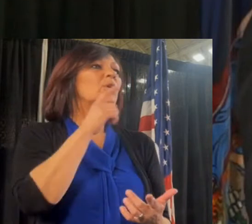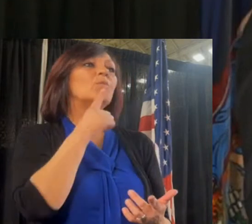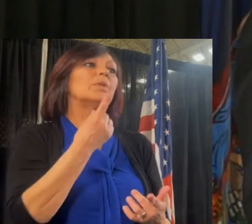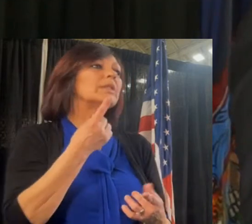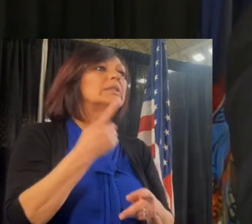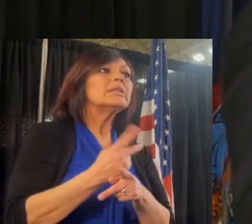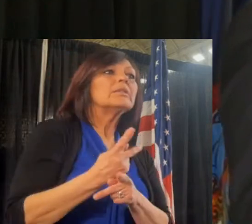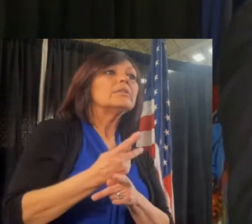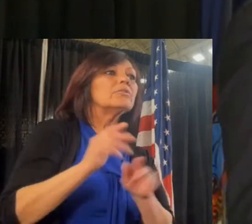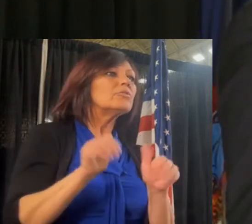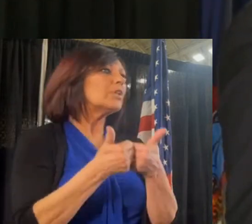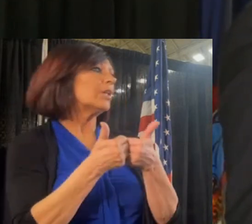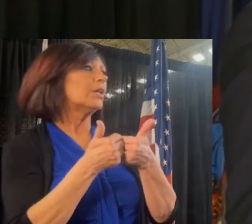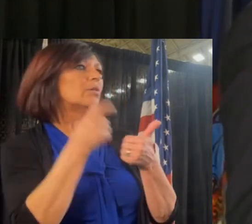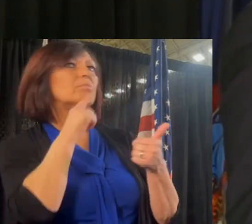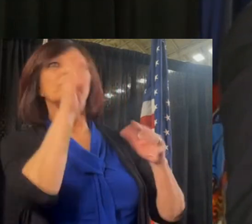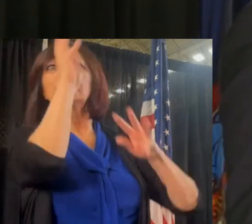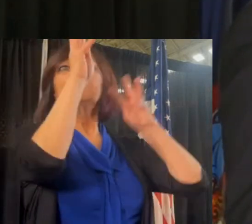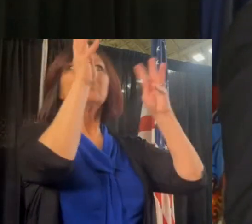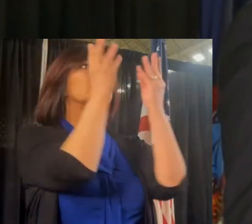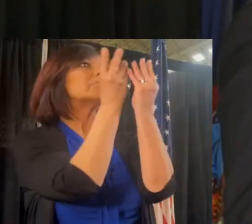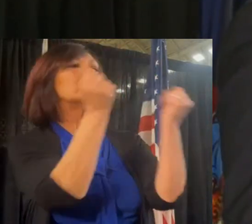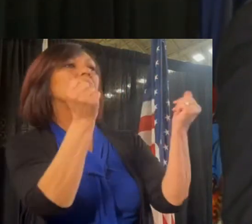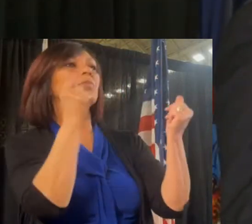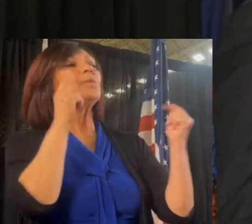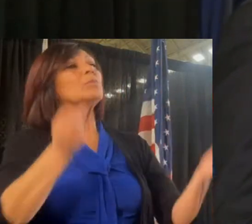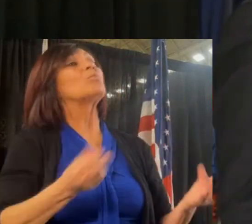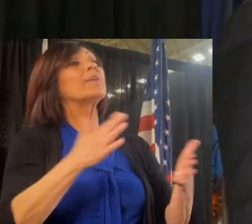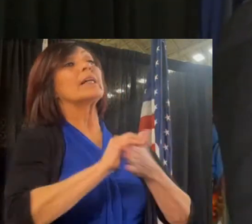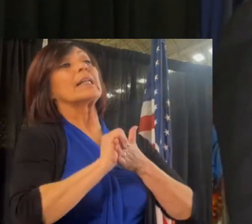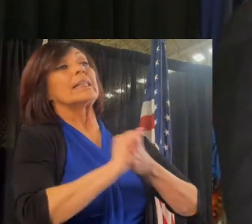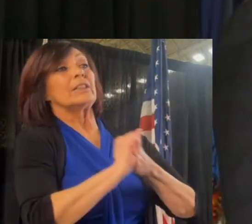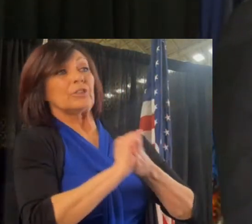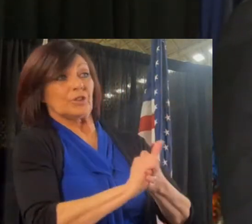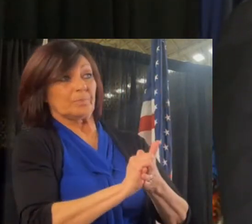challenges, we innovate solutions, we provide leadership.